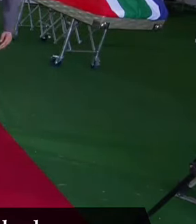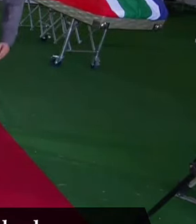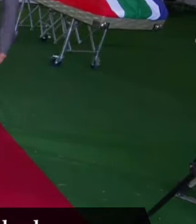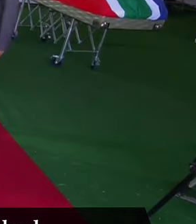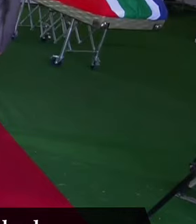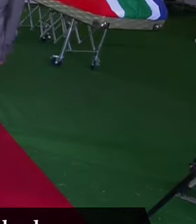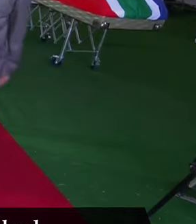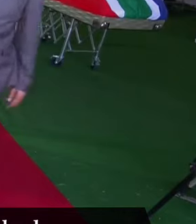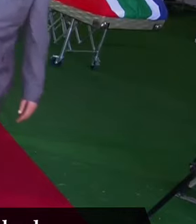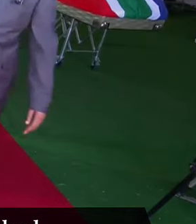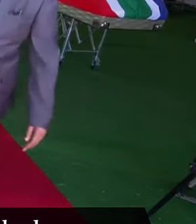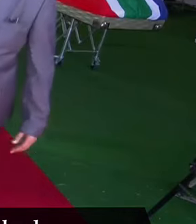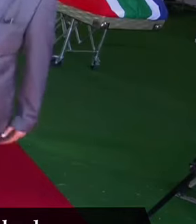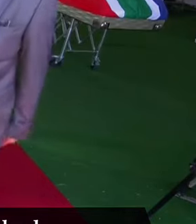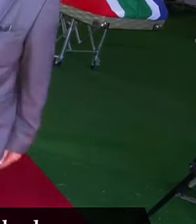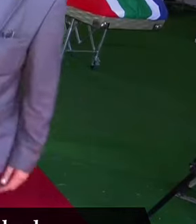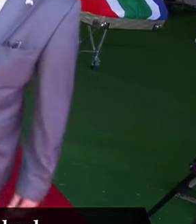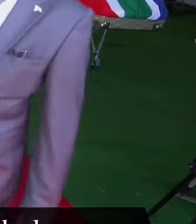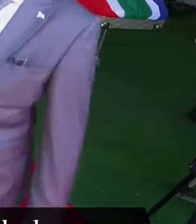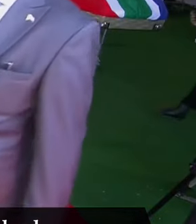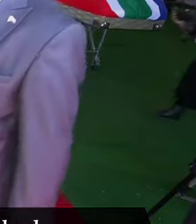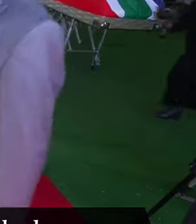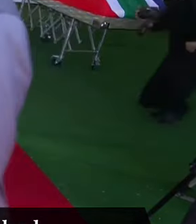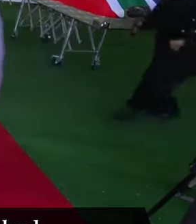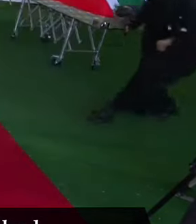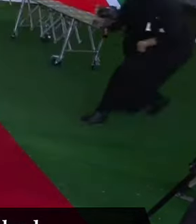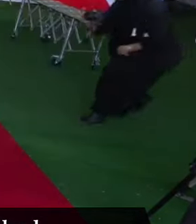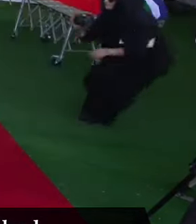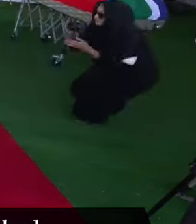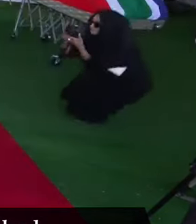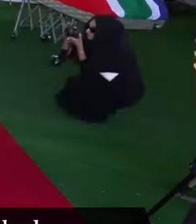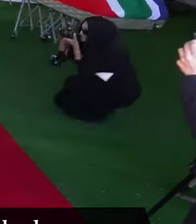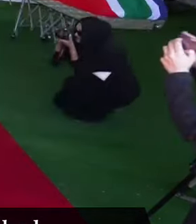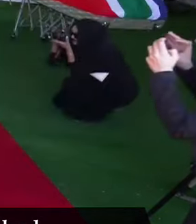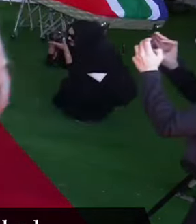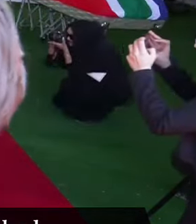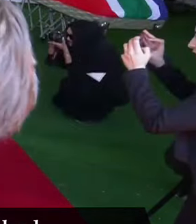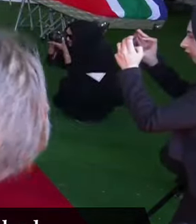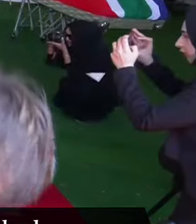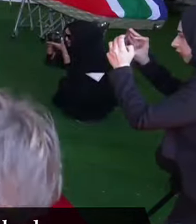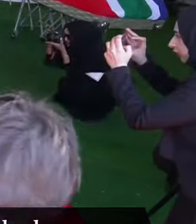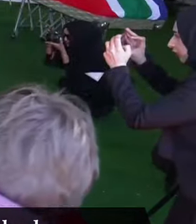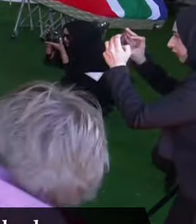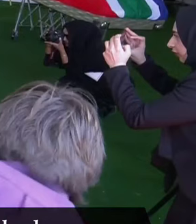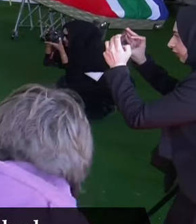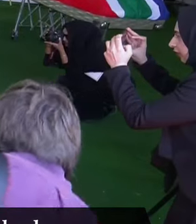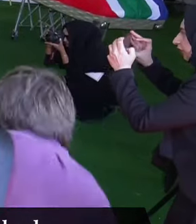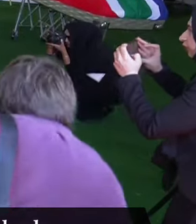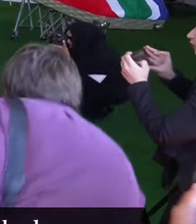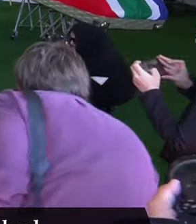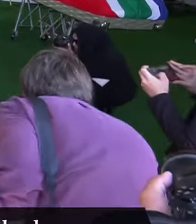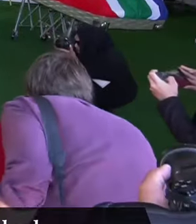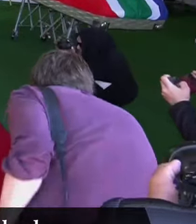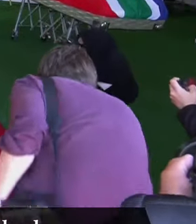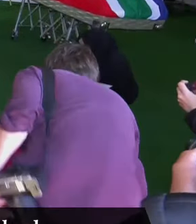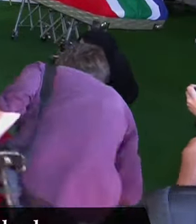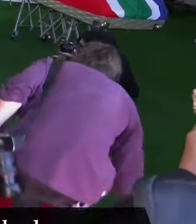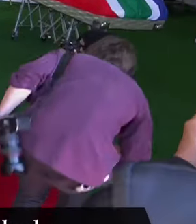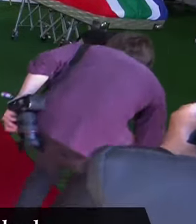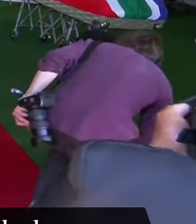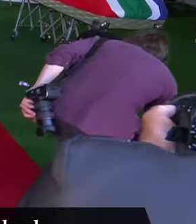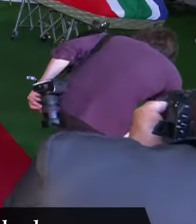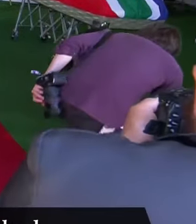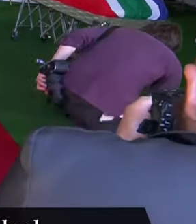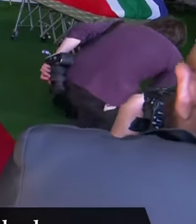to all 5 presidents of our republic in the democratic era. He did so with humility,